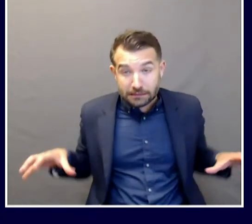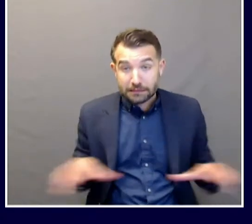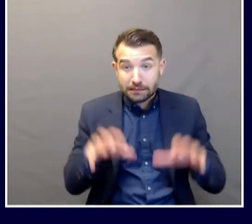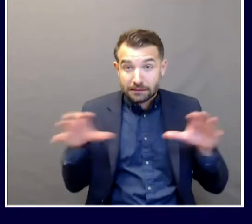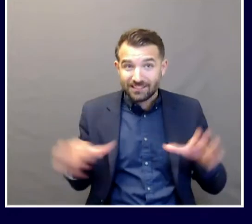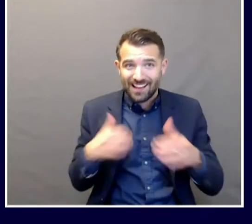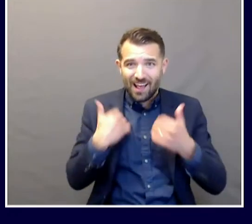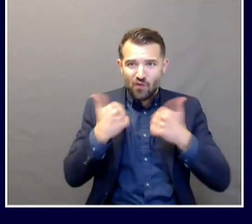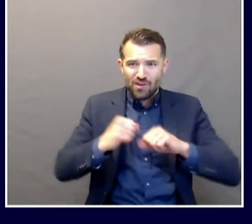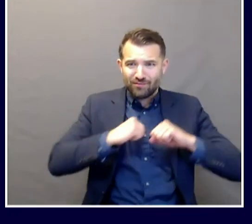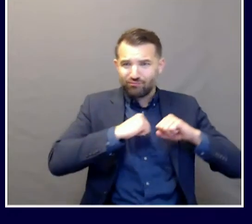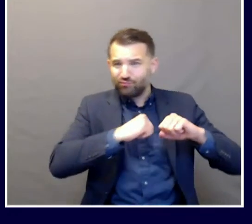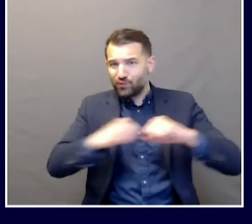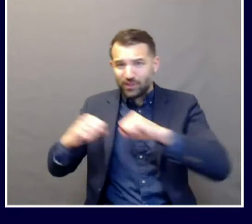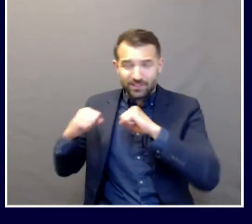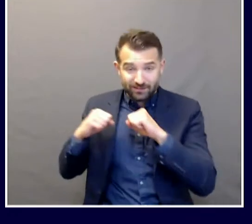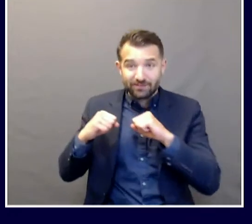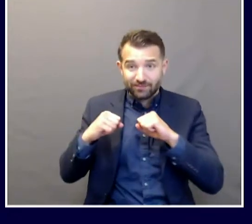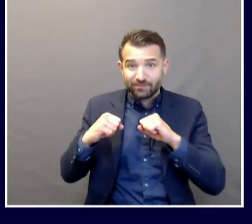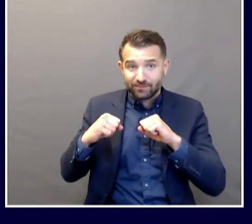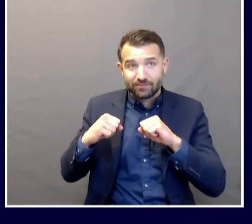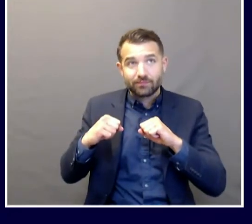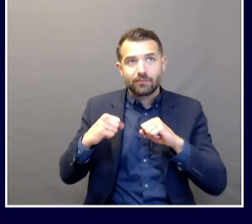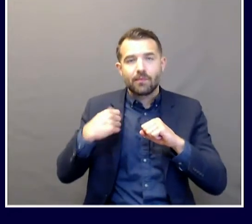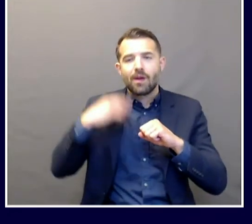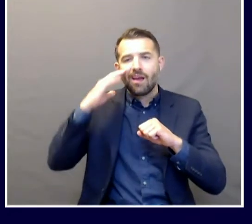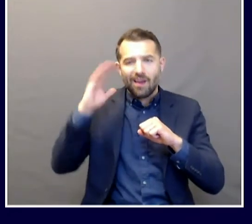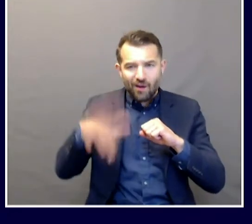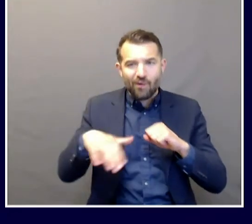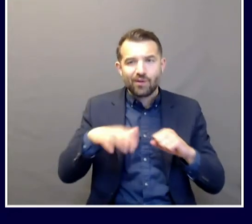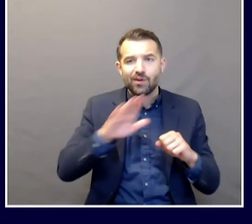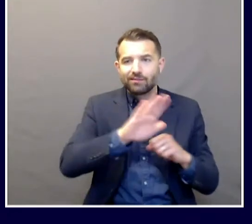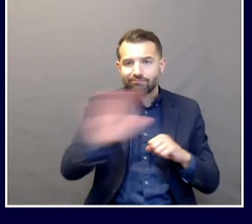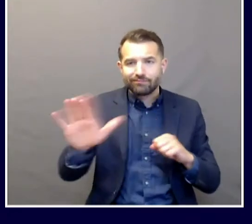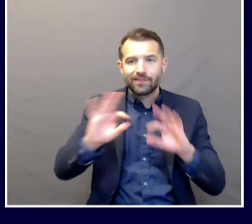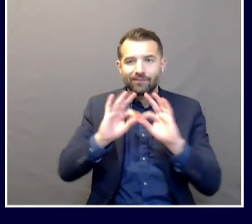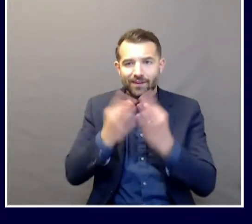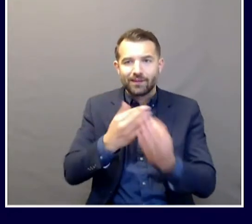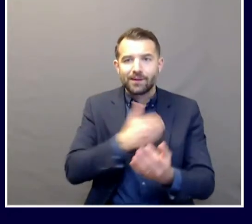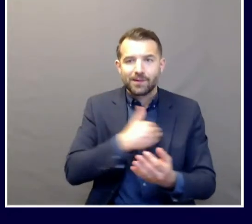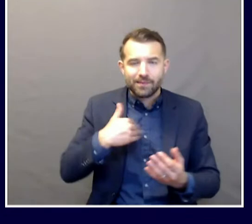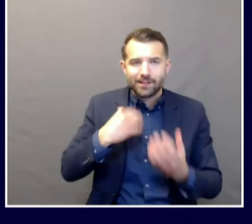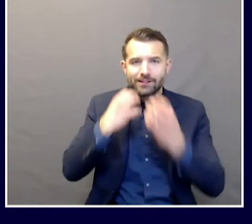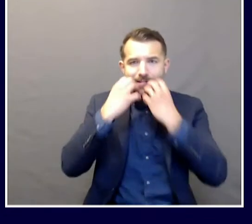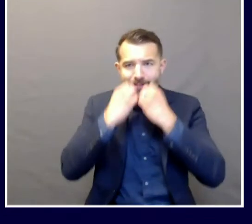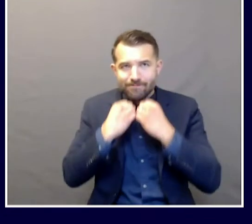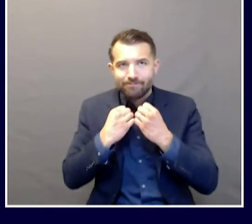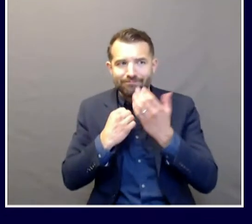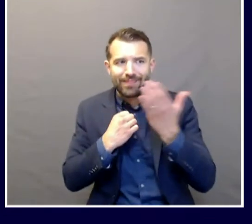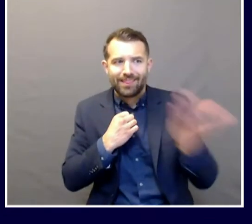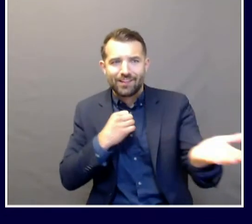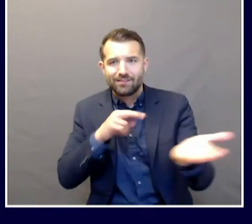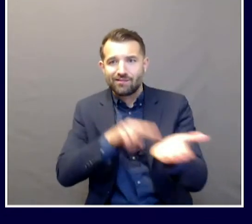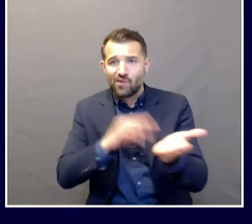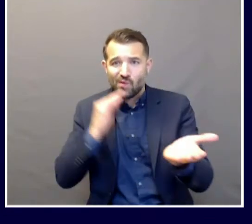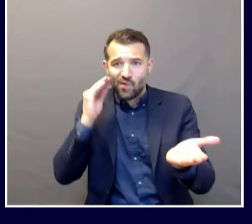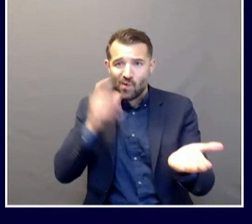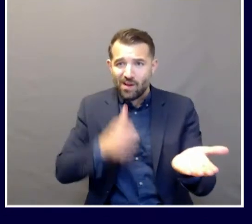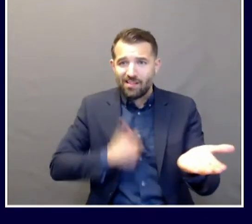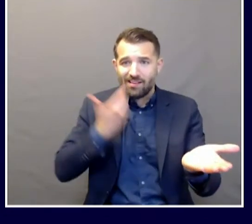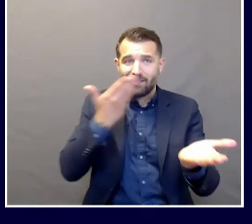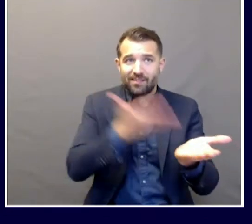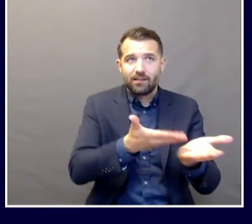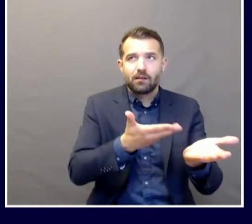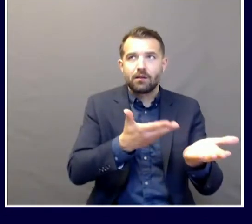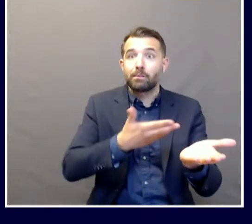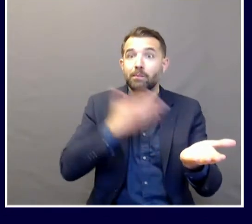I hear your concern. There's no question about that. But one of the best things that you can do for your loved one in the nursing home is to work with